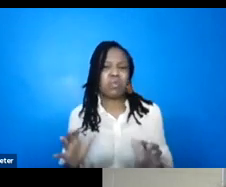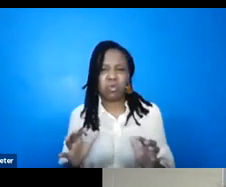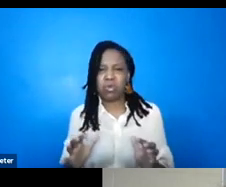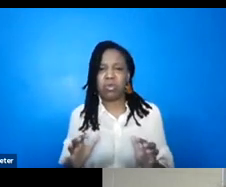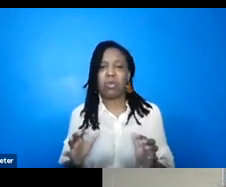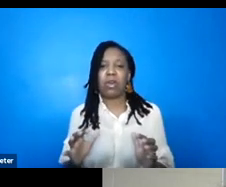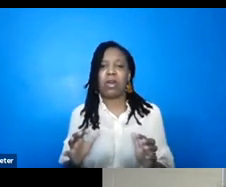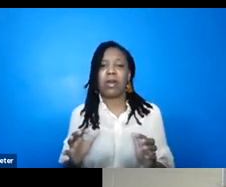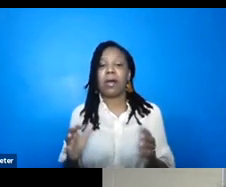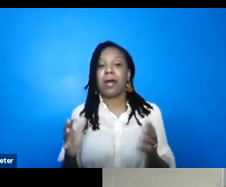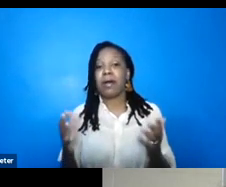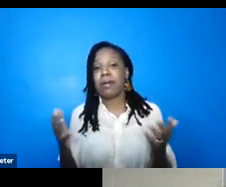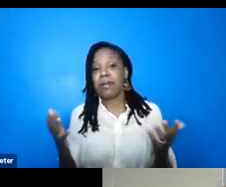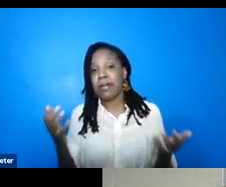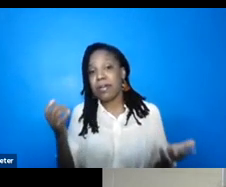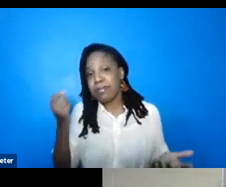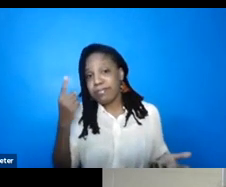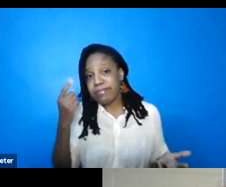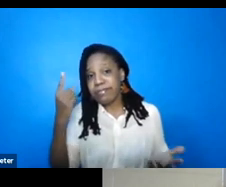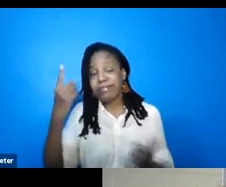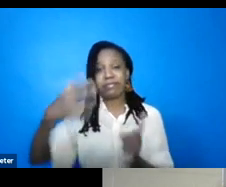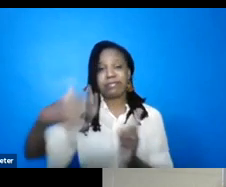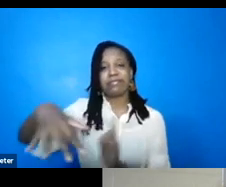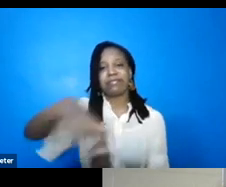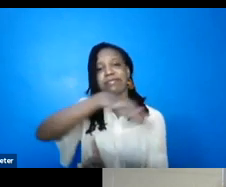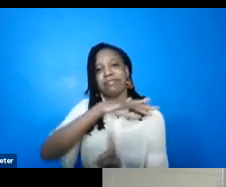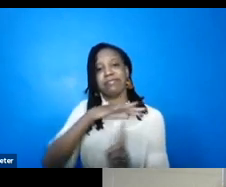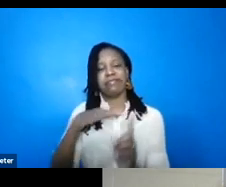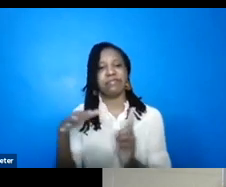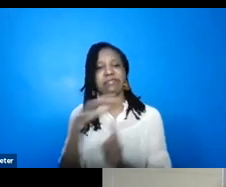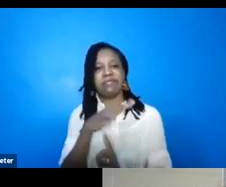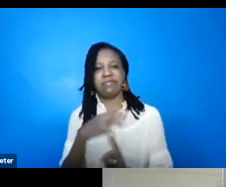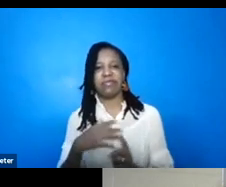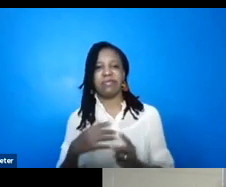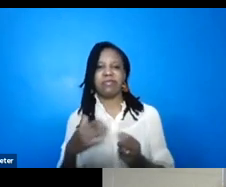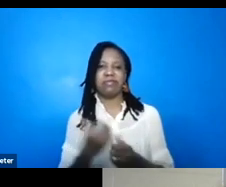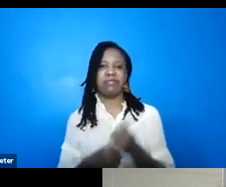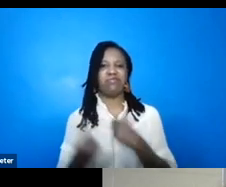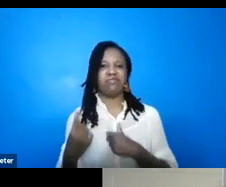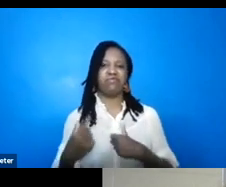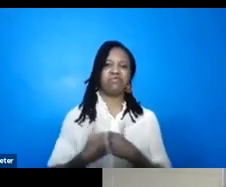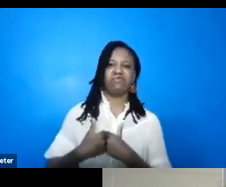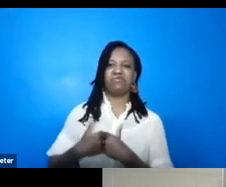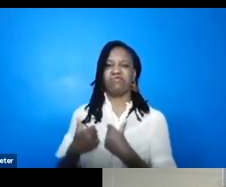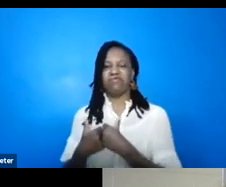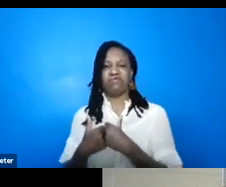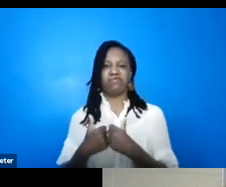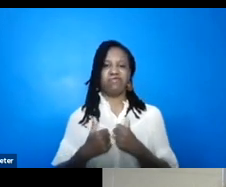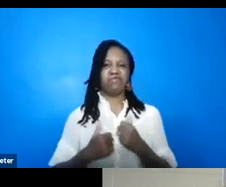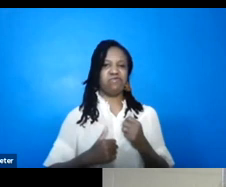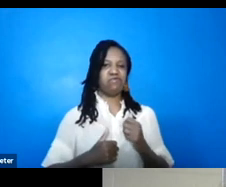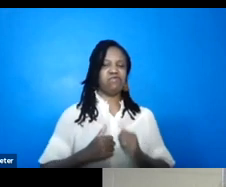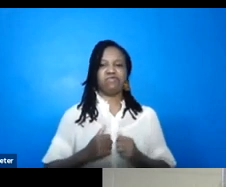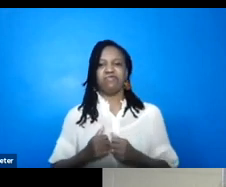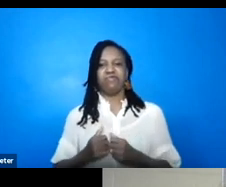it was just this environment and that stuff that was shaped in these individuals as myself to make us believe that this is what we